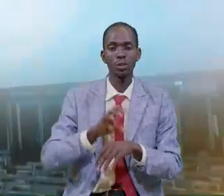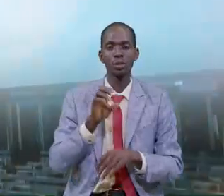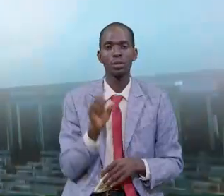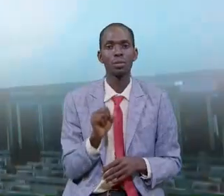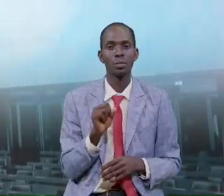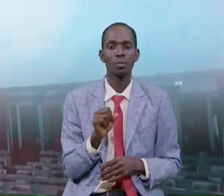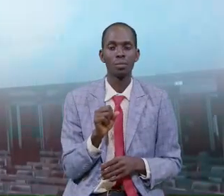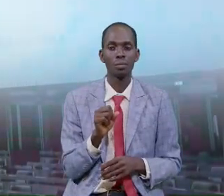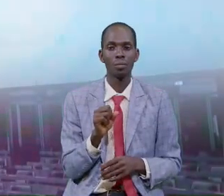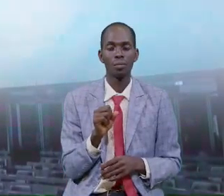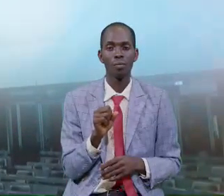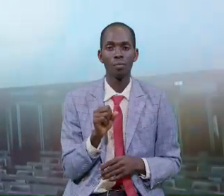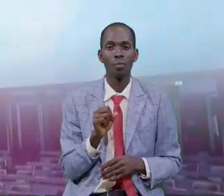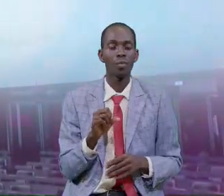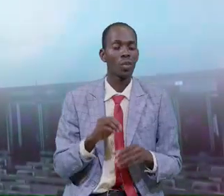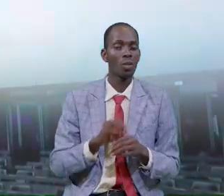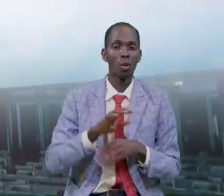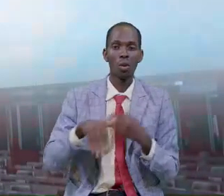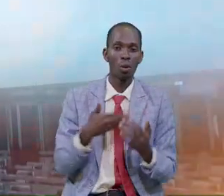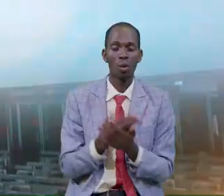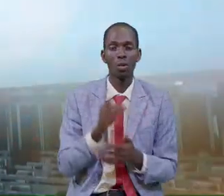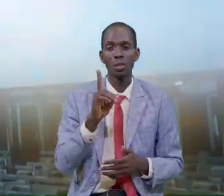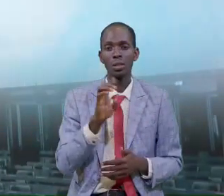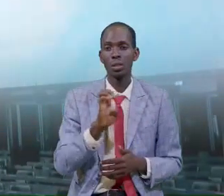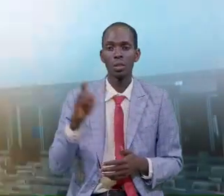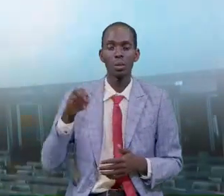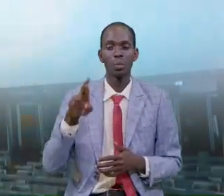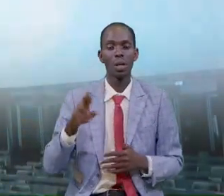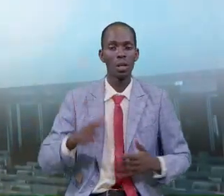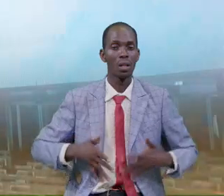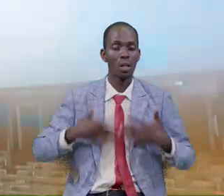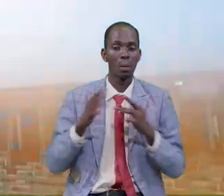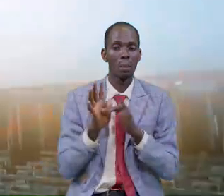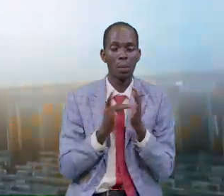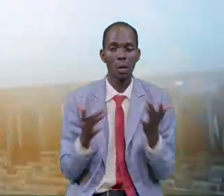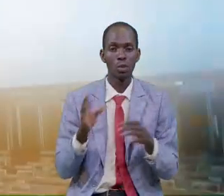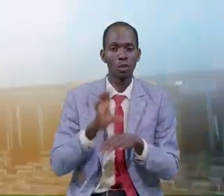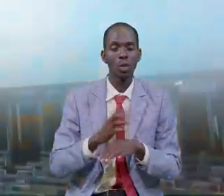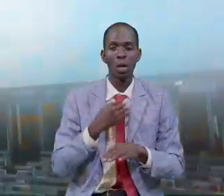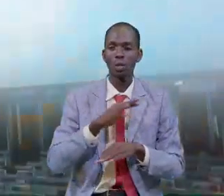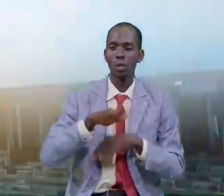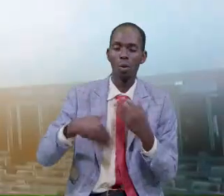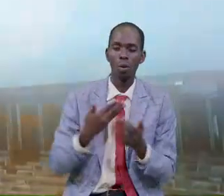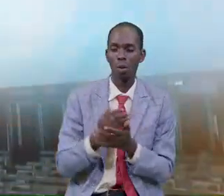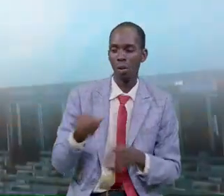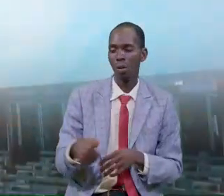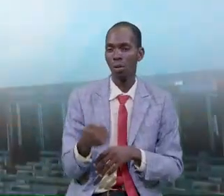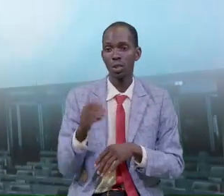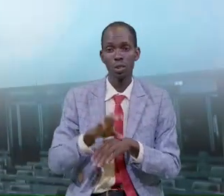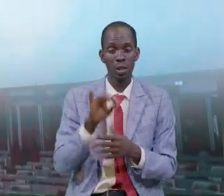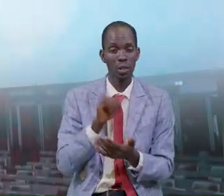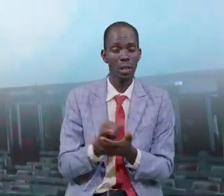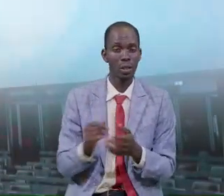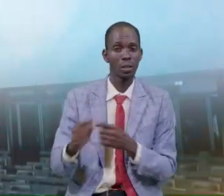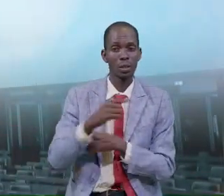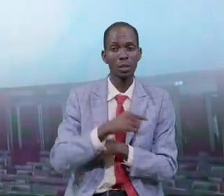DEEPERLIFE Bible Church, DEEPERLIFE and all other churches, that day should be the